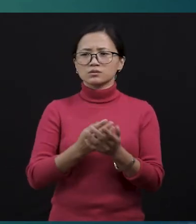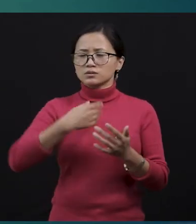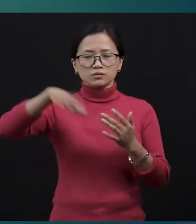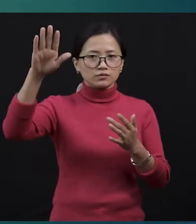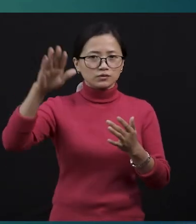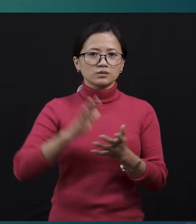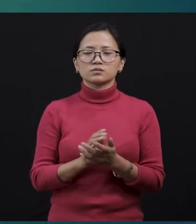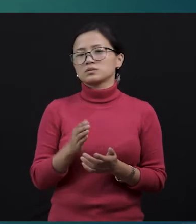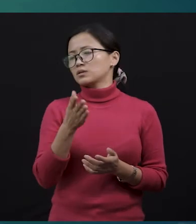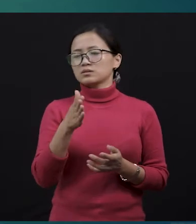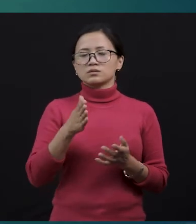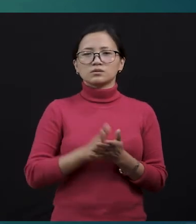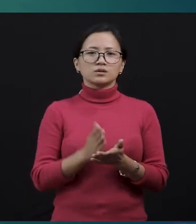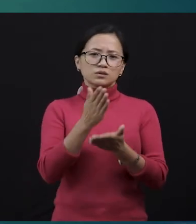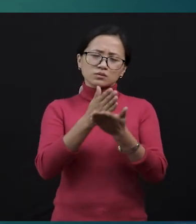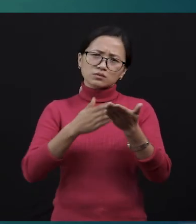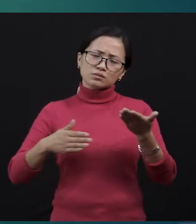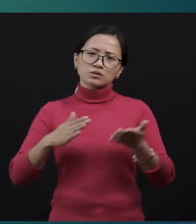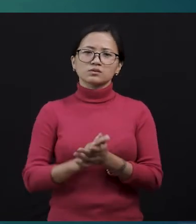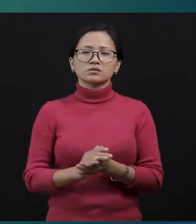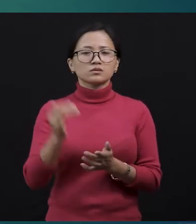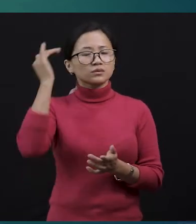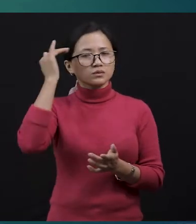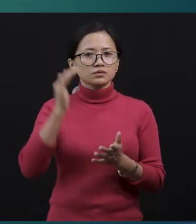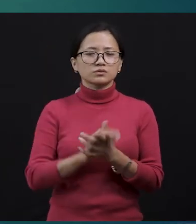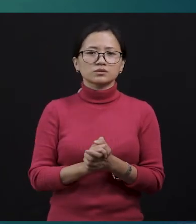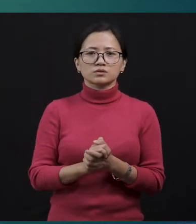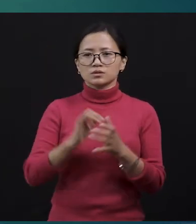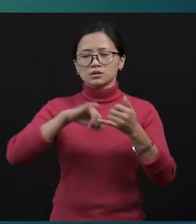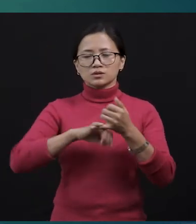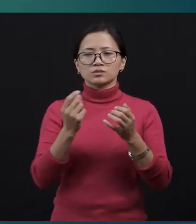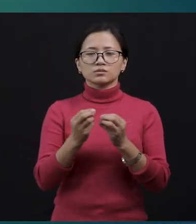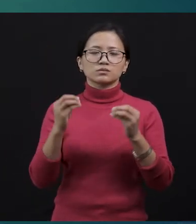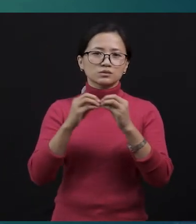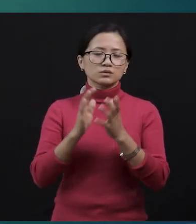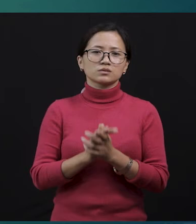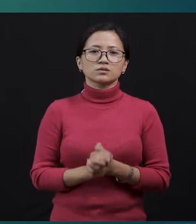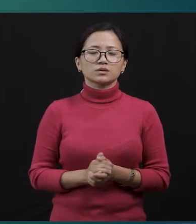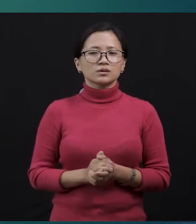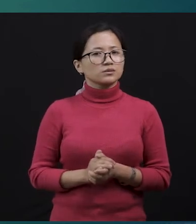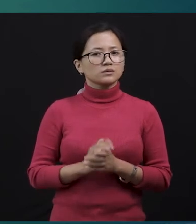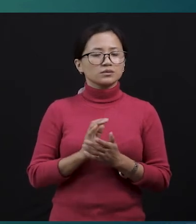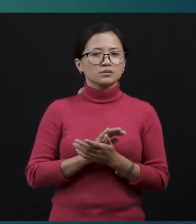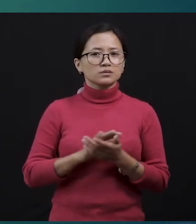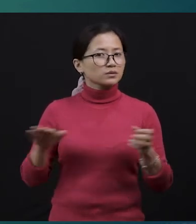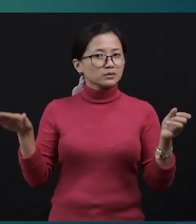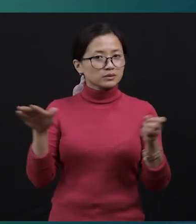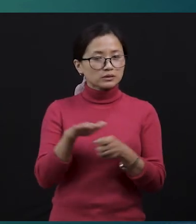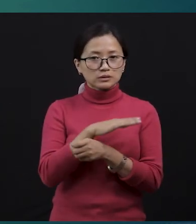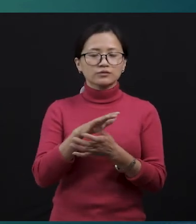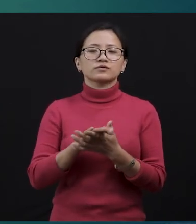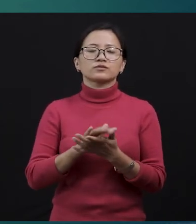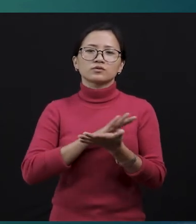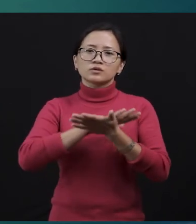particular subject, the knowledge of a particular subject would be enough. But to become an astronaut, you have to know biology. I hope you know